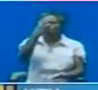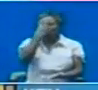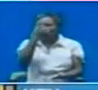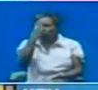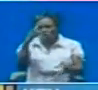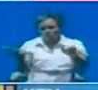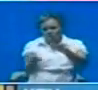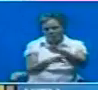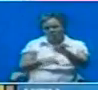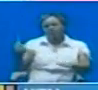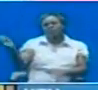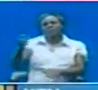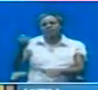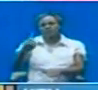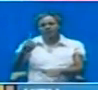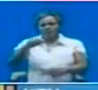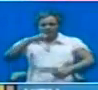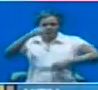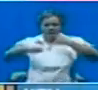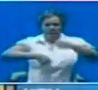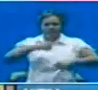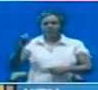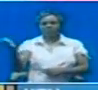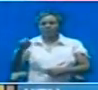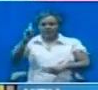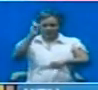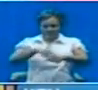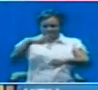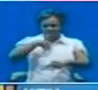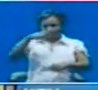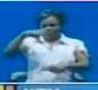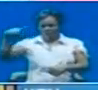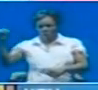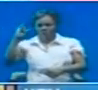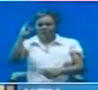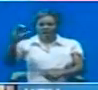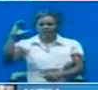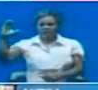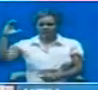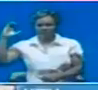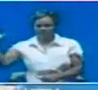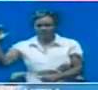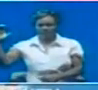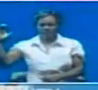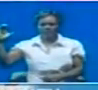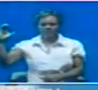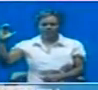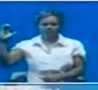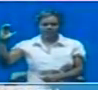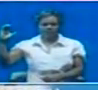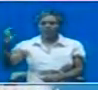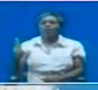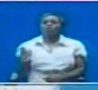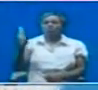the Deputy President, as Acting President while I attend the status conference at The Hague in the Netherlands.